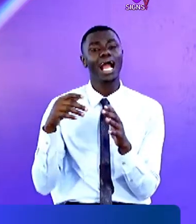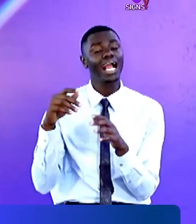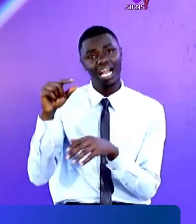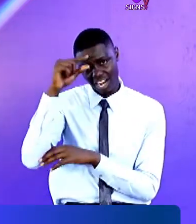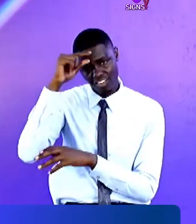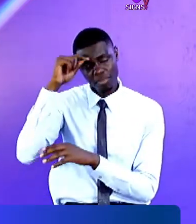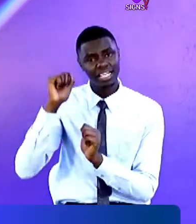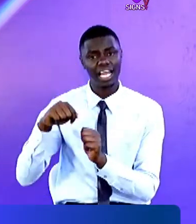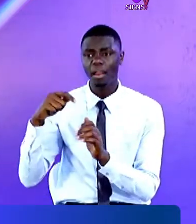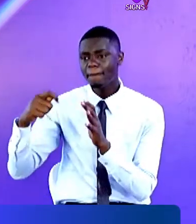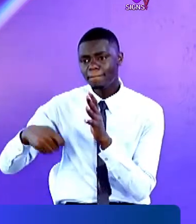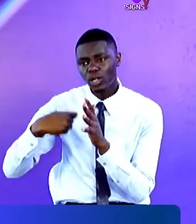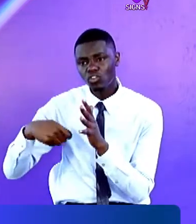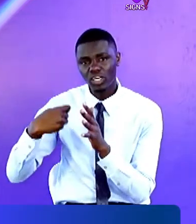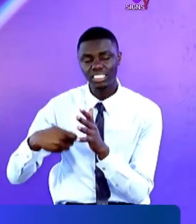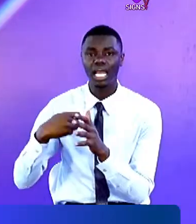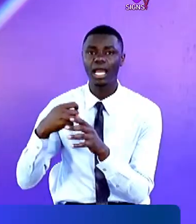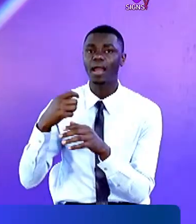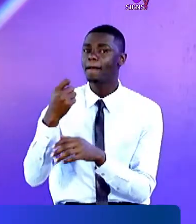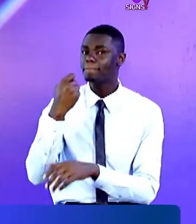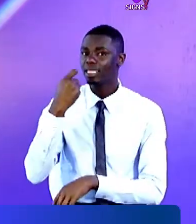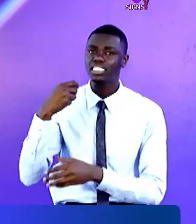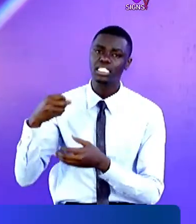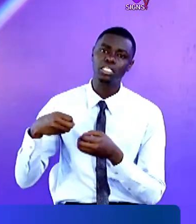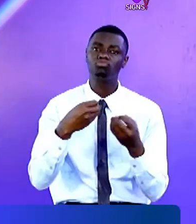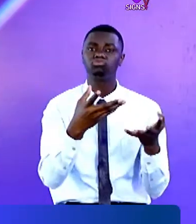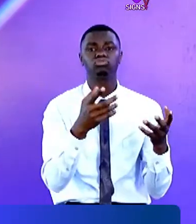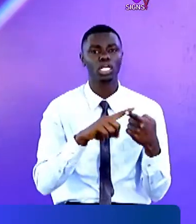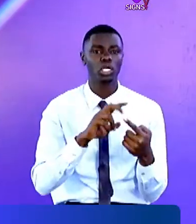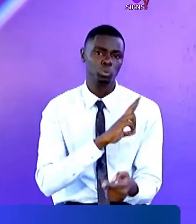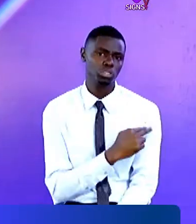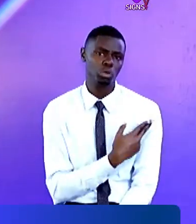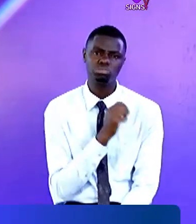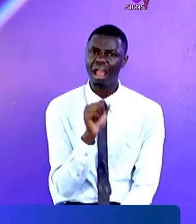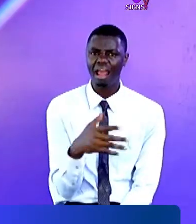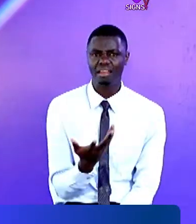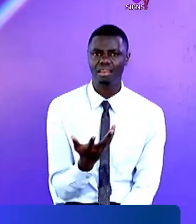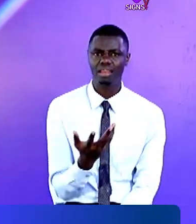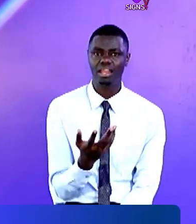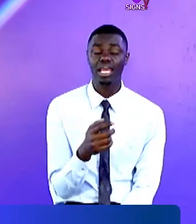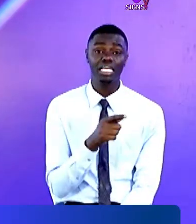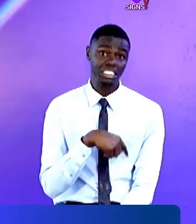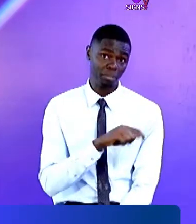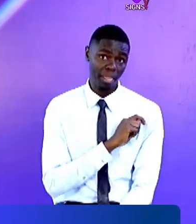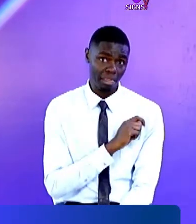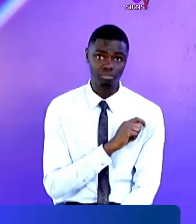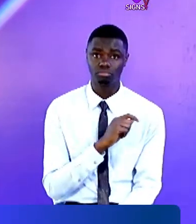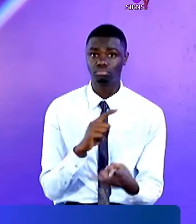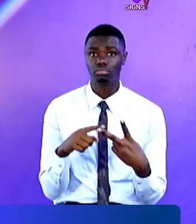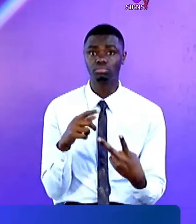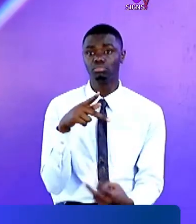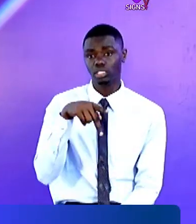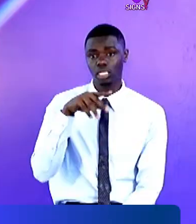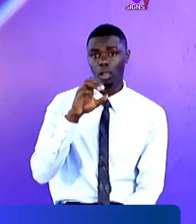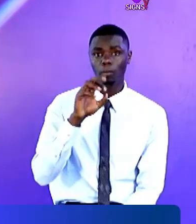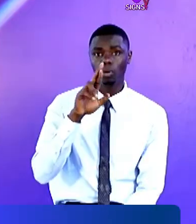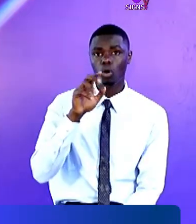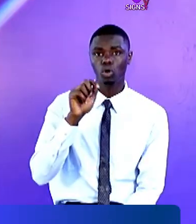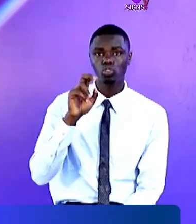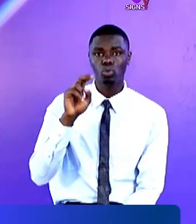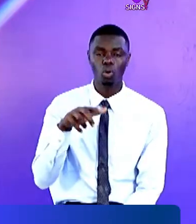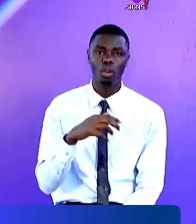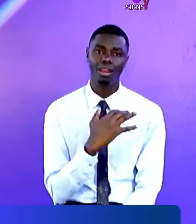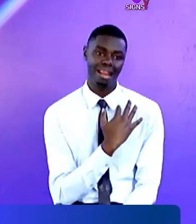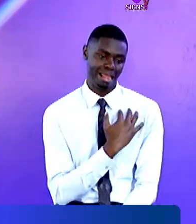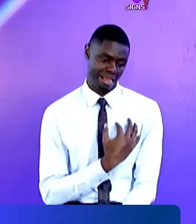manufacture medicine, just distribute them to the facilities? When you go to Spain, you go to Portugal, you go to Greece, you go to the